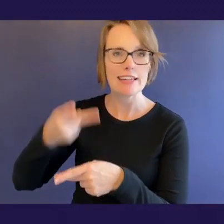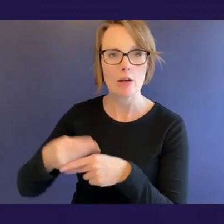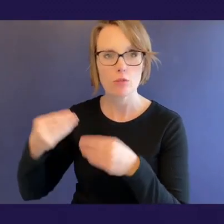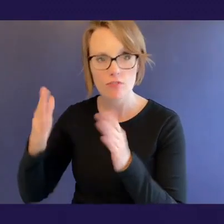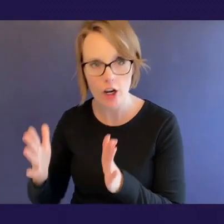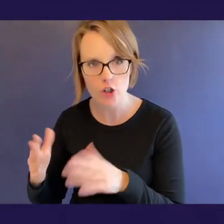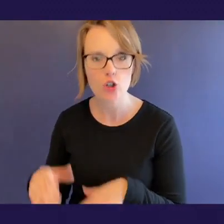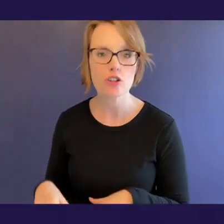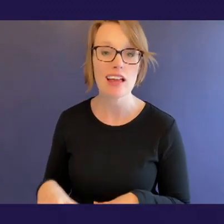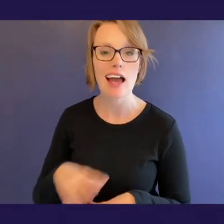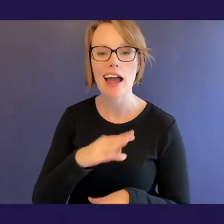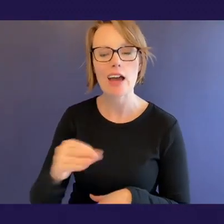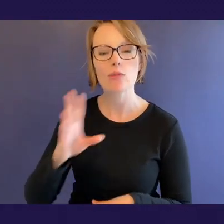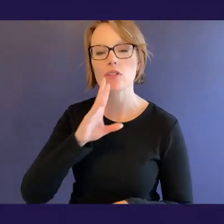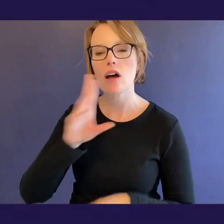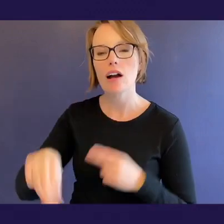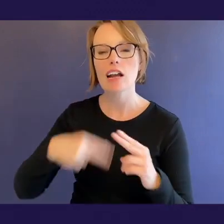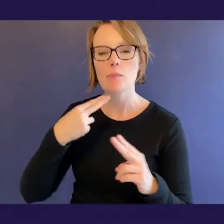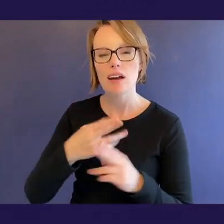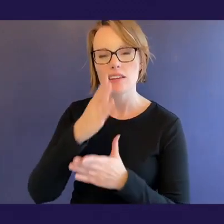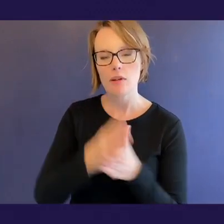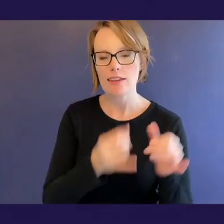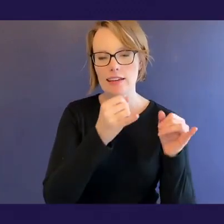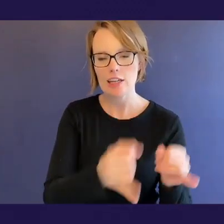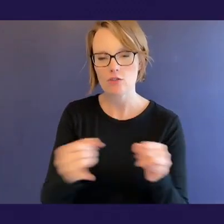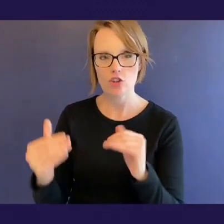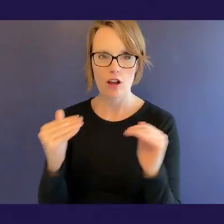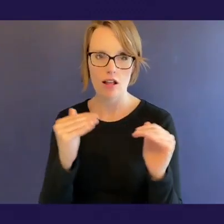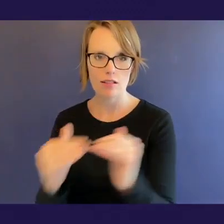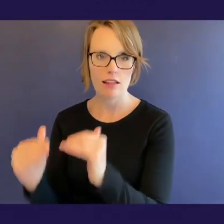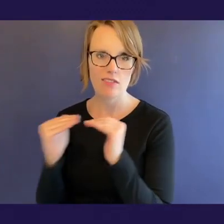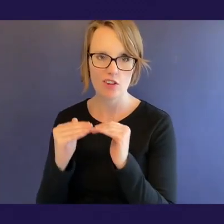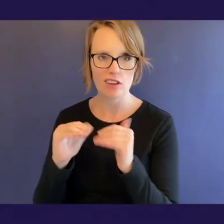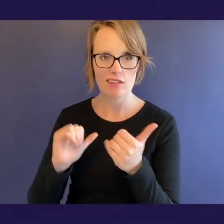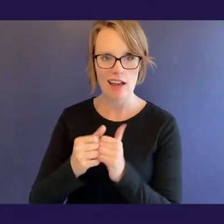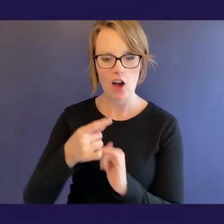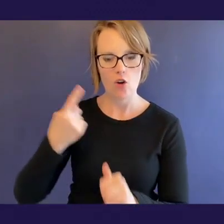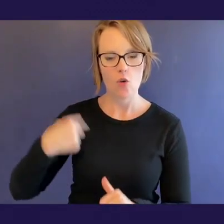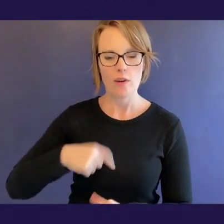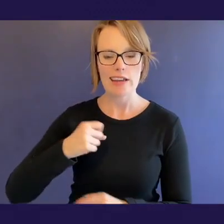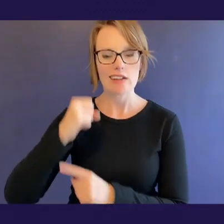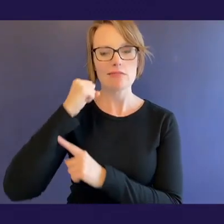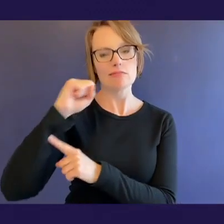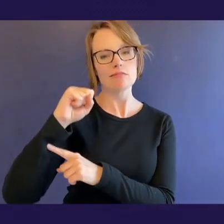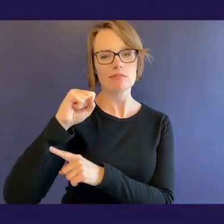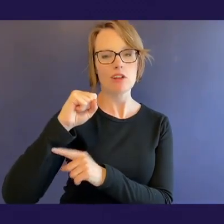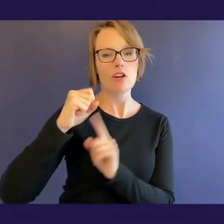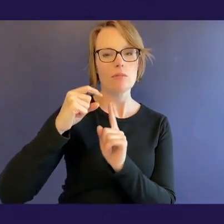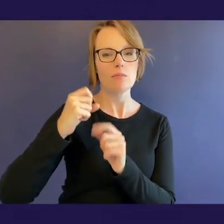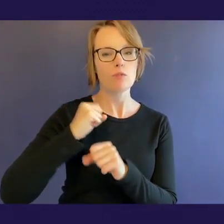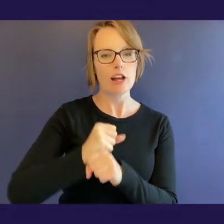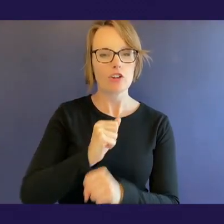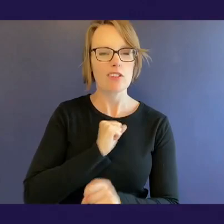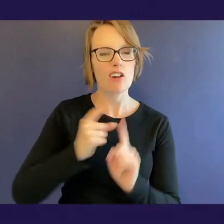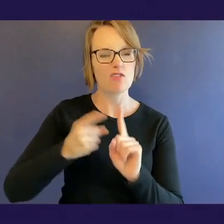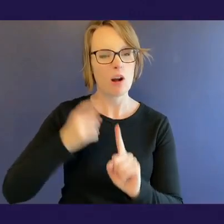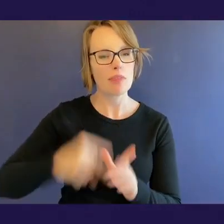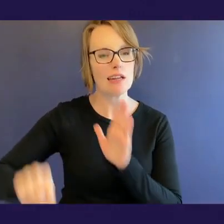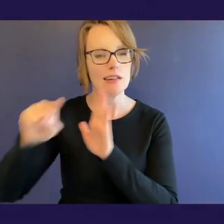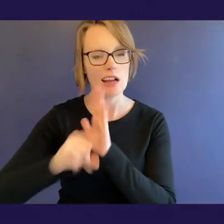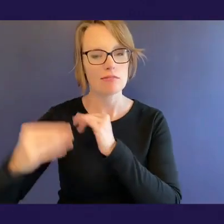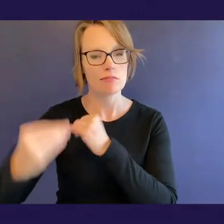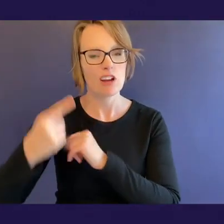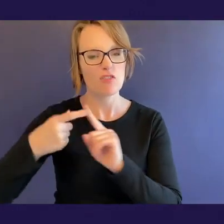individual levels to mitigate against the harmful effects of epidemics. And then Adam Dunn, joining us